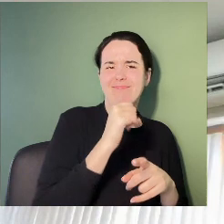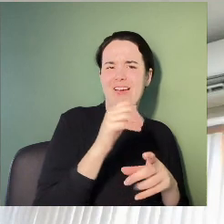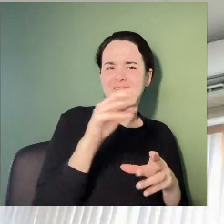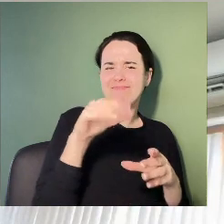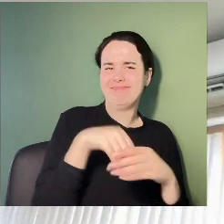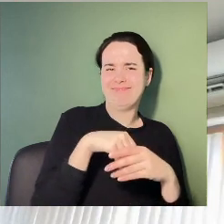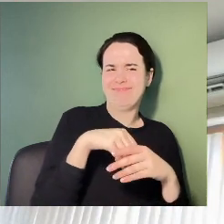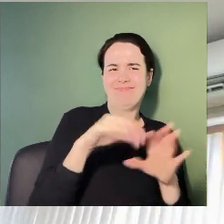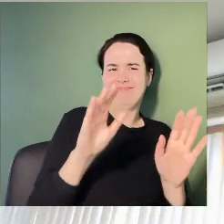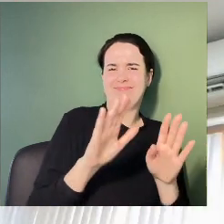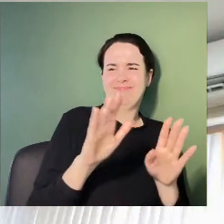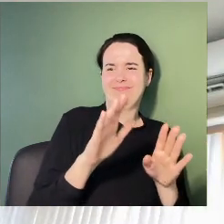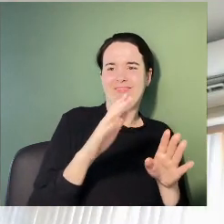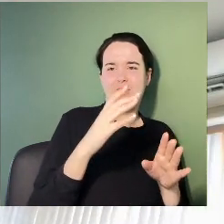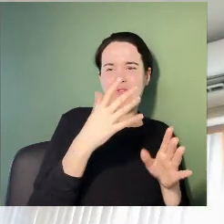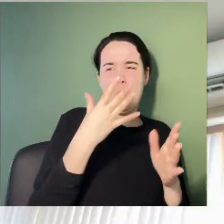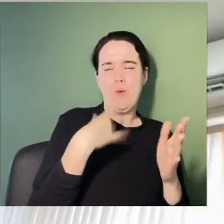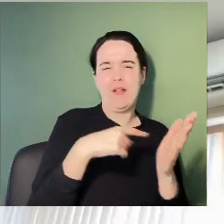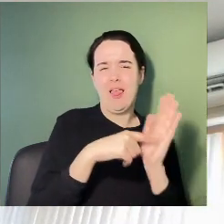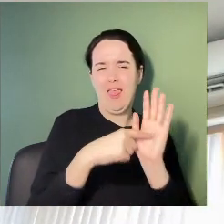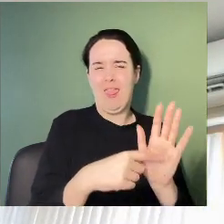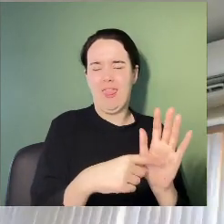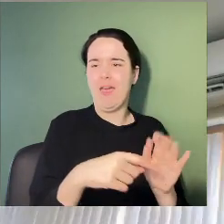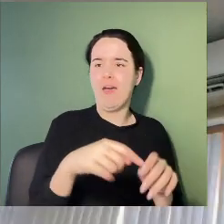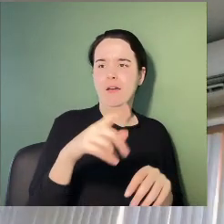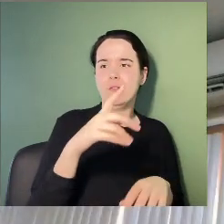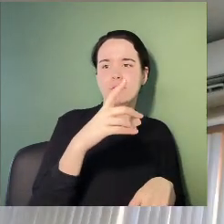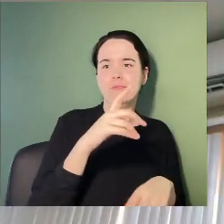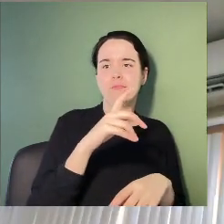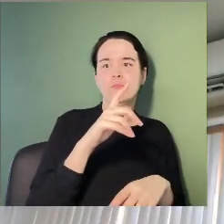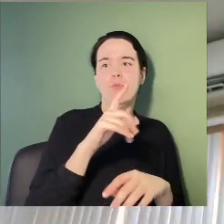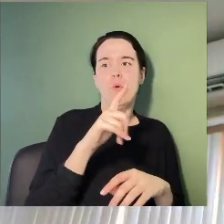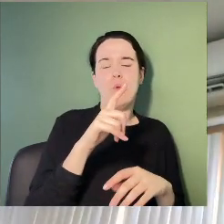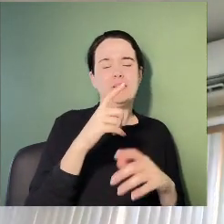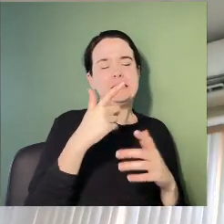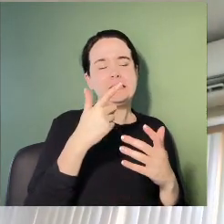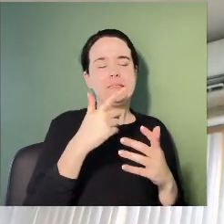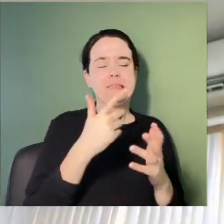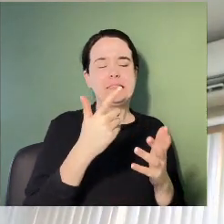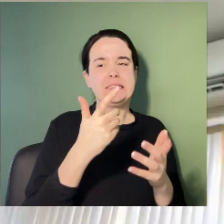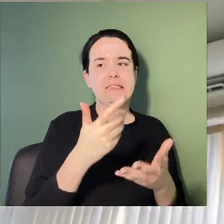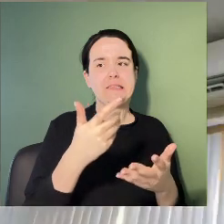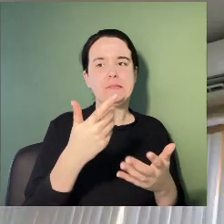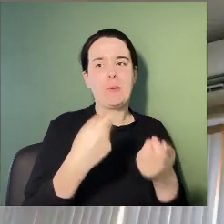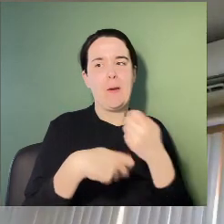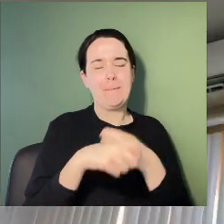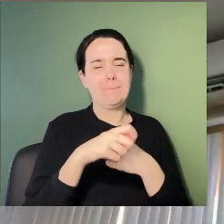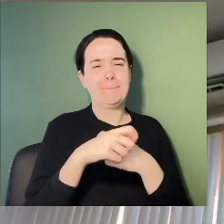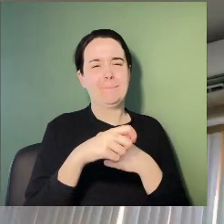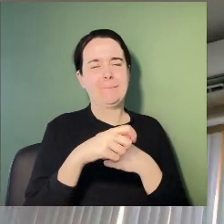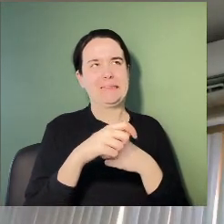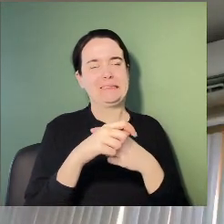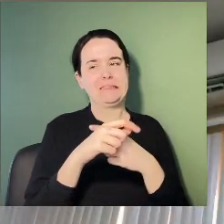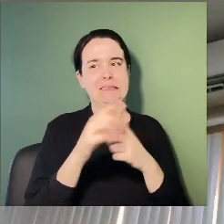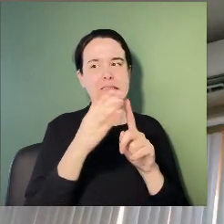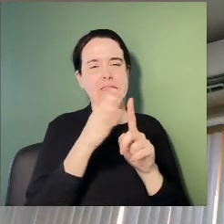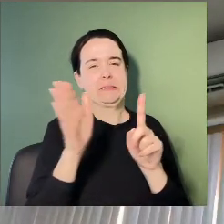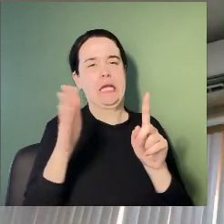take up from journalists who use it in the reporting, which was one of our explicit goals. But I will